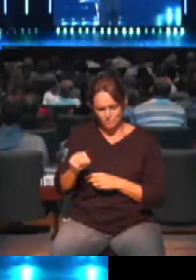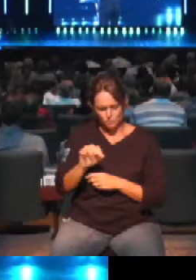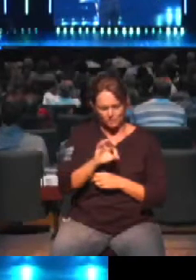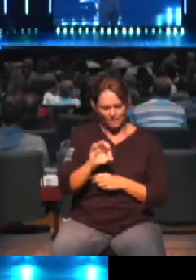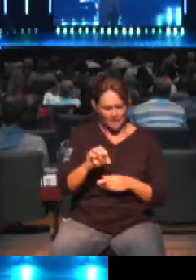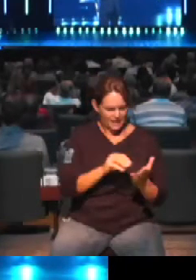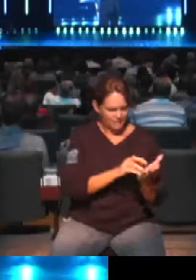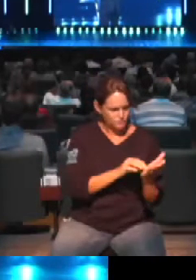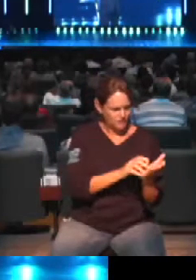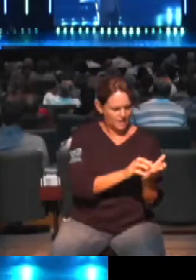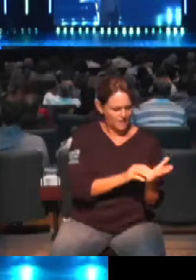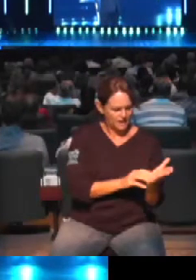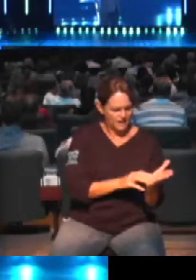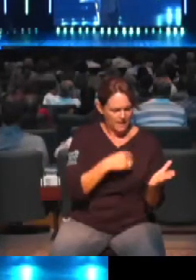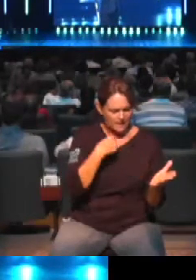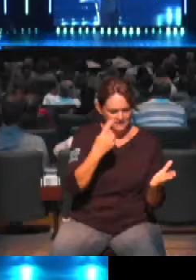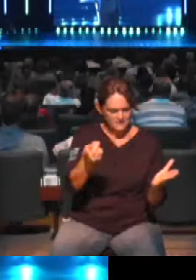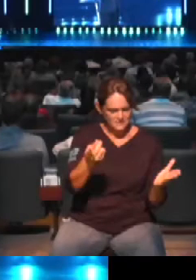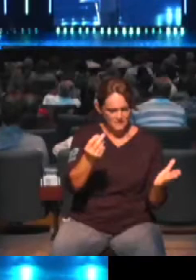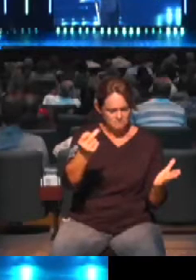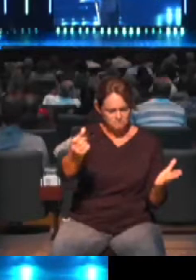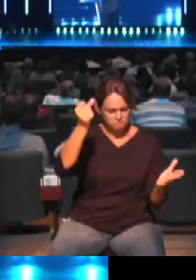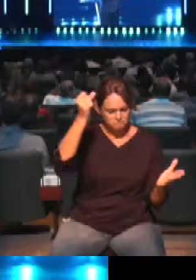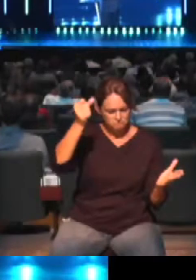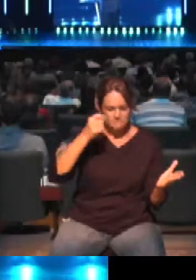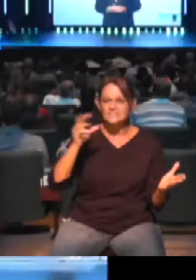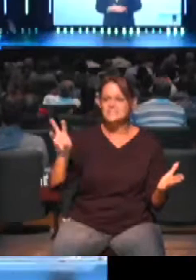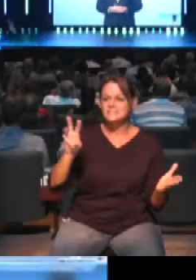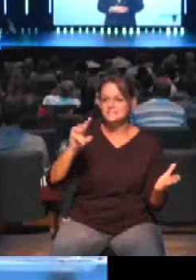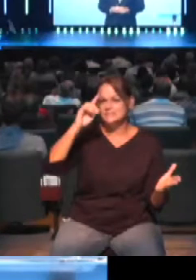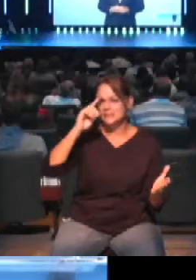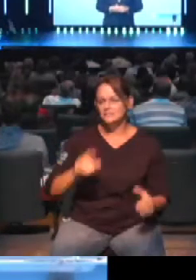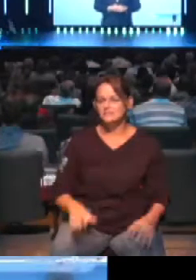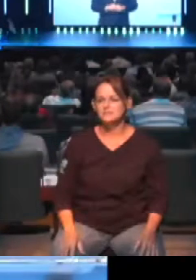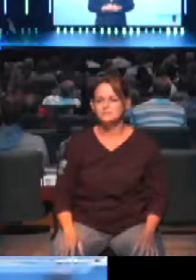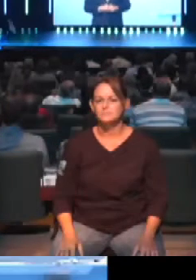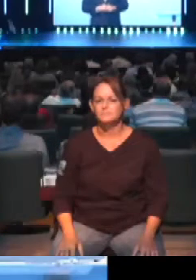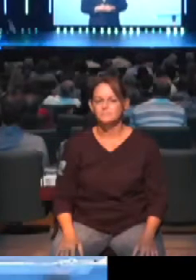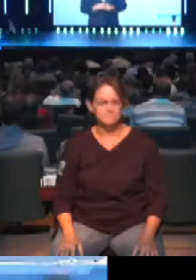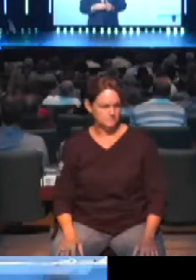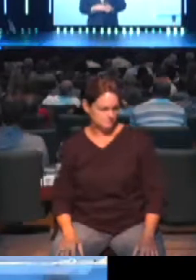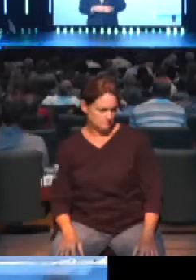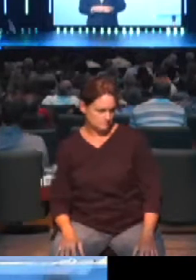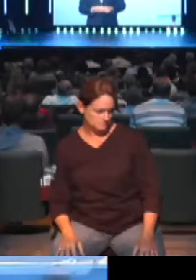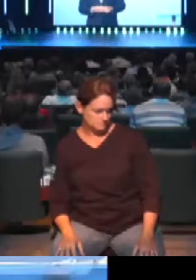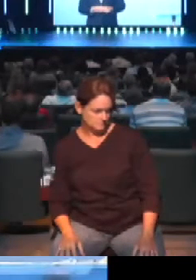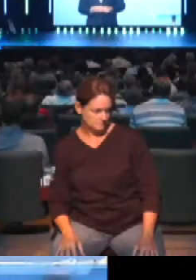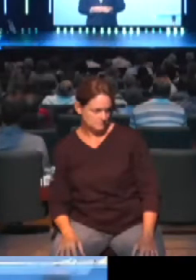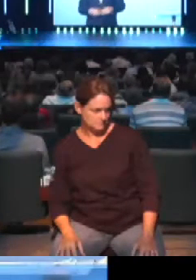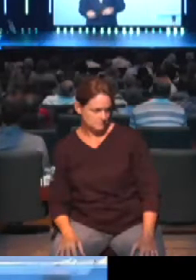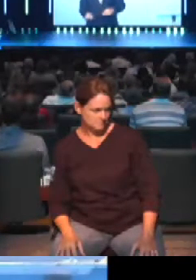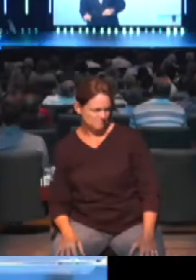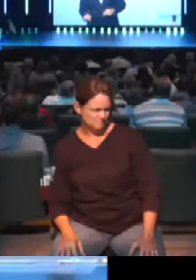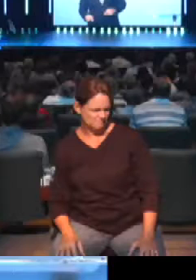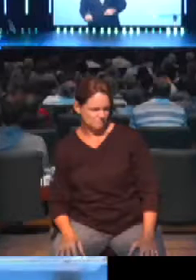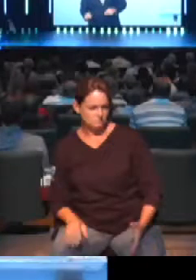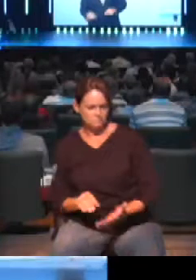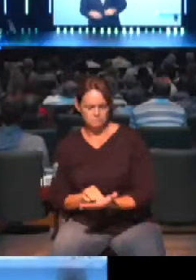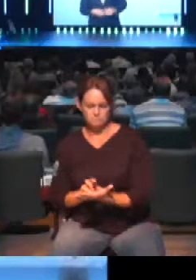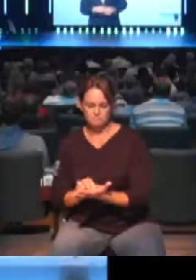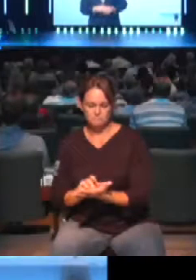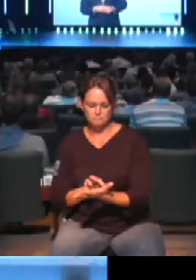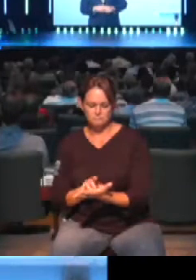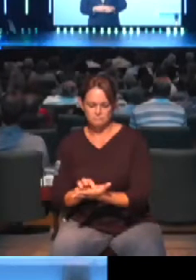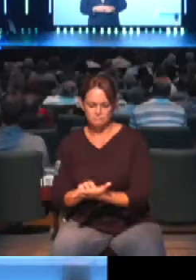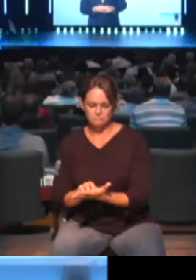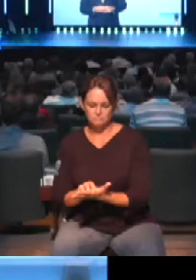cash register is broken. And I just said immediately, it's 66 cents. And she looked at me for a moment, and then she did her little thing. She